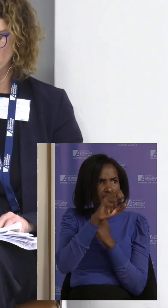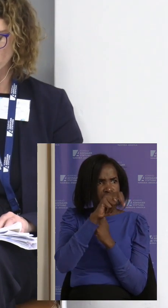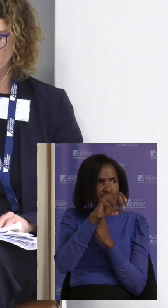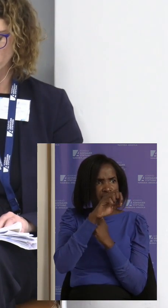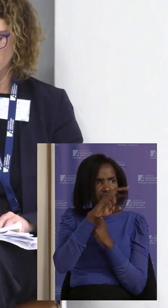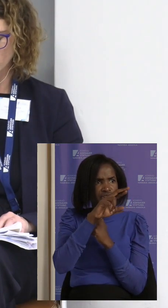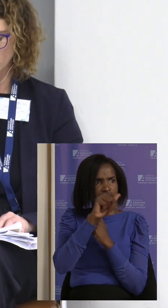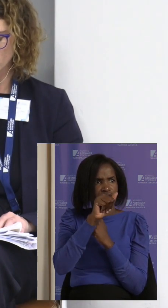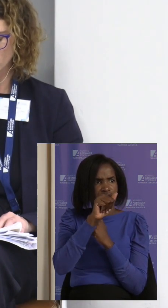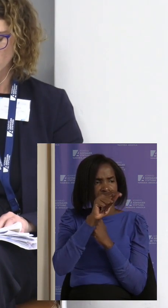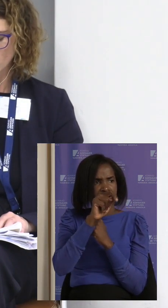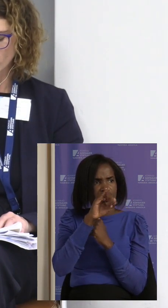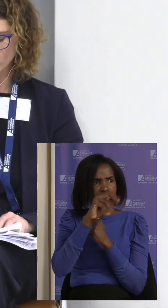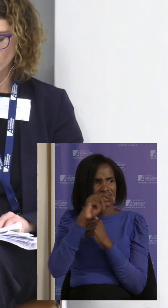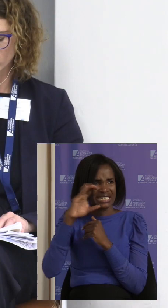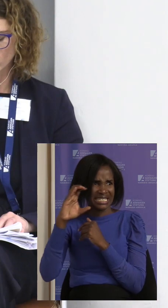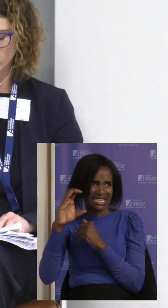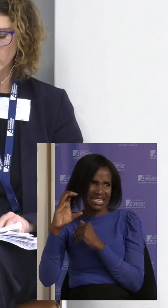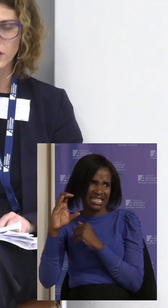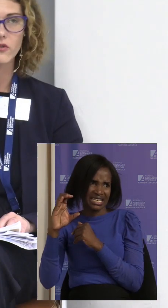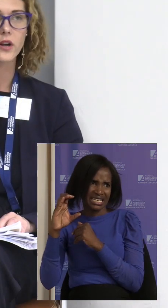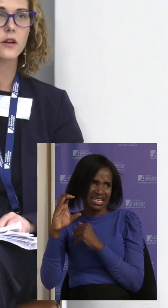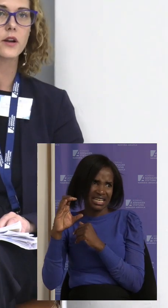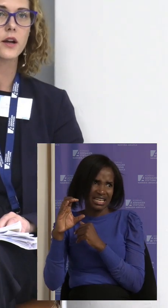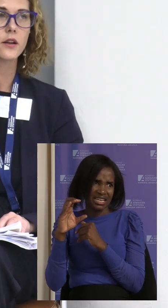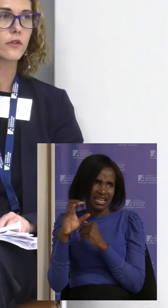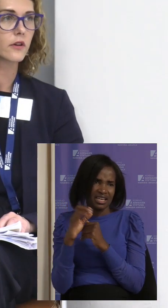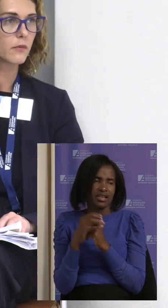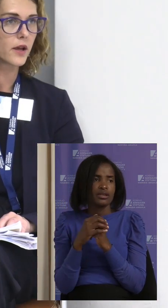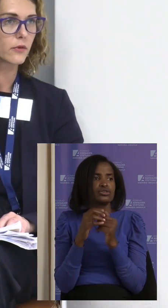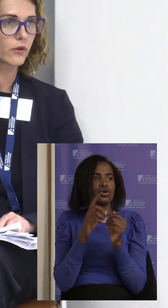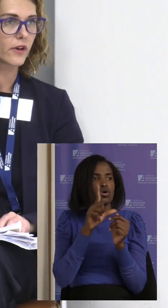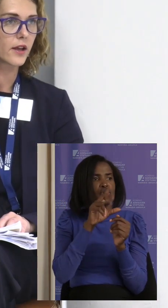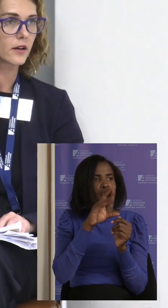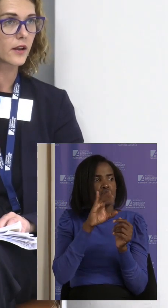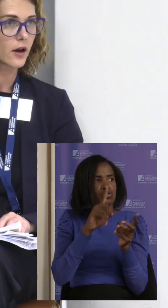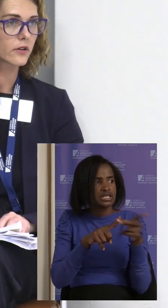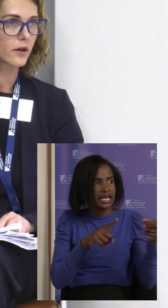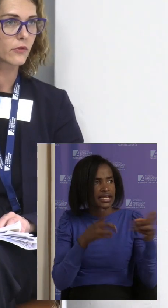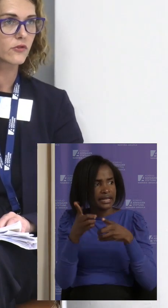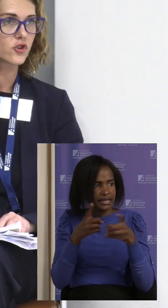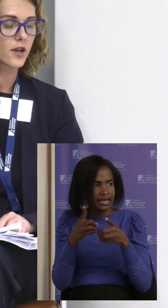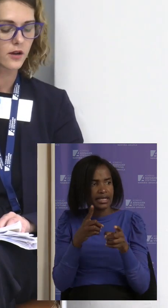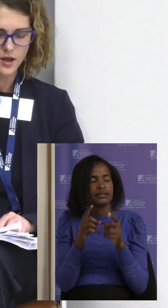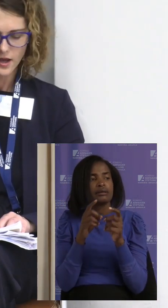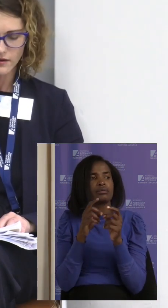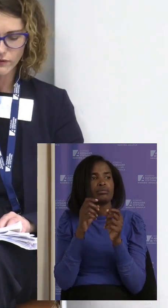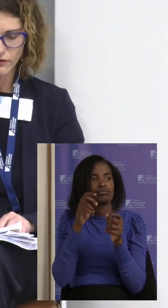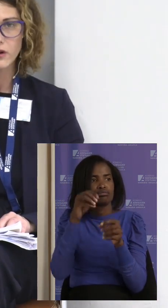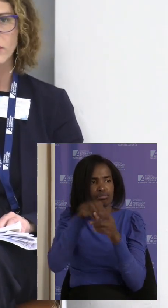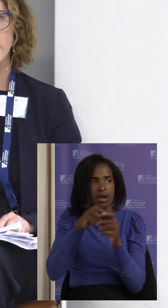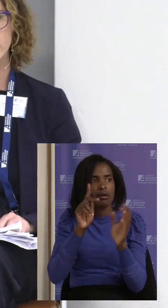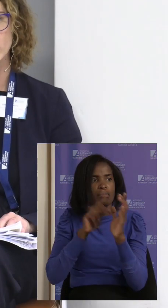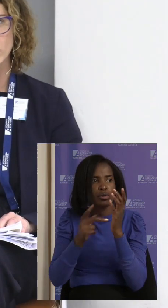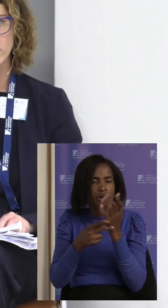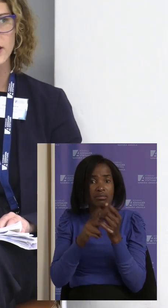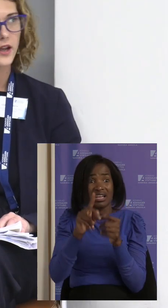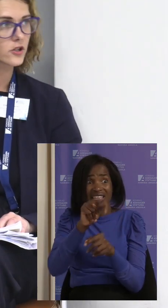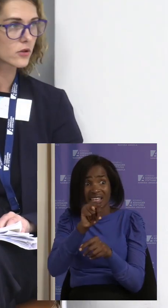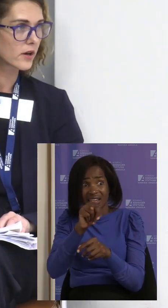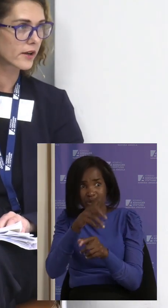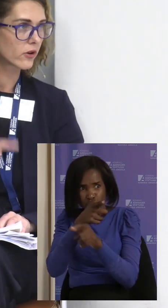to Lucia and, of course, also our director regarding the debate we've had and the outcomes we've shared. As you've heard, we like to